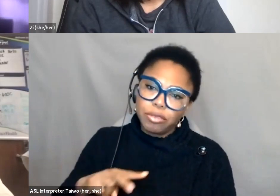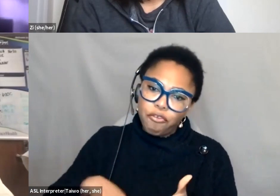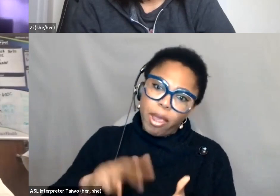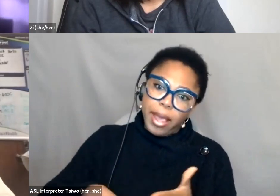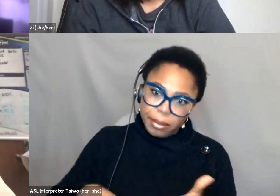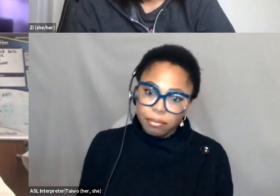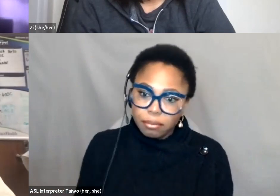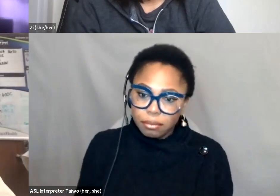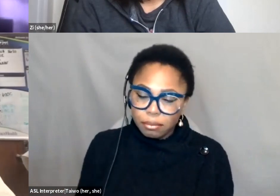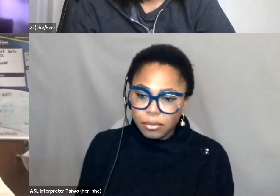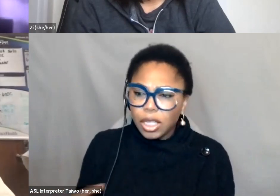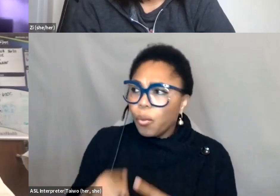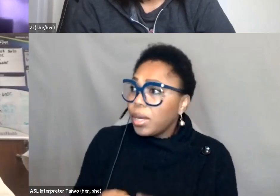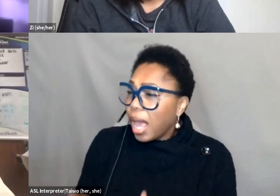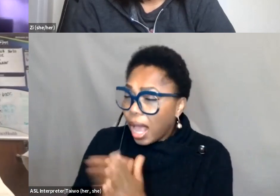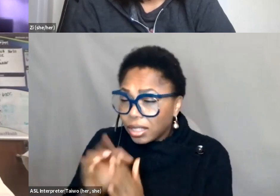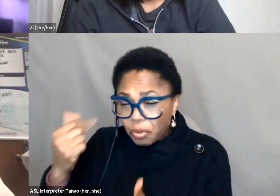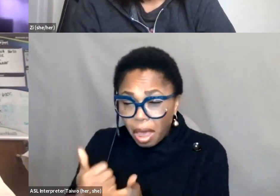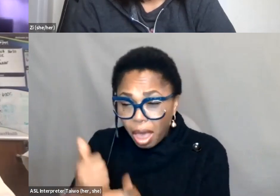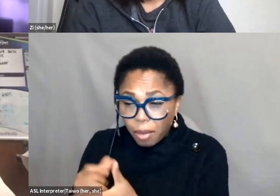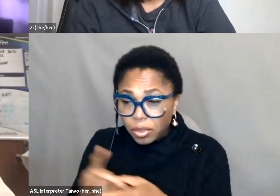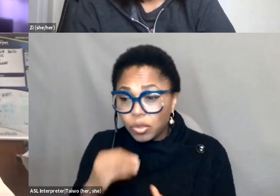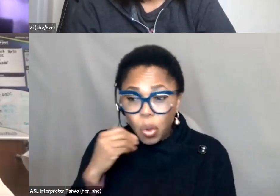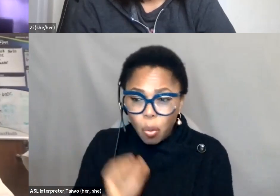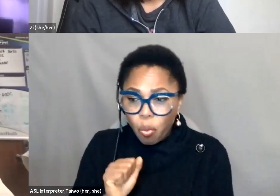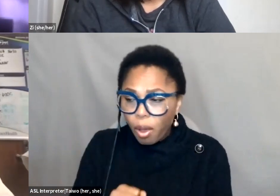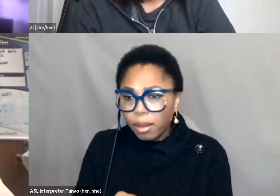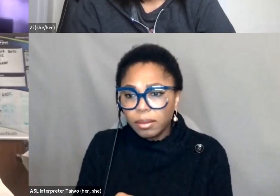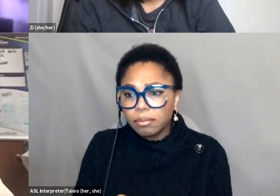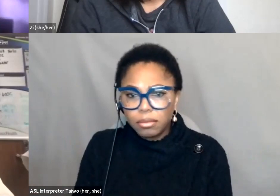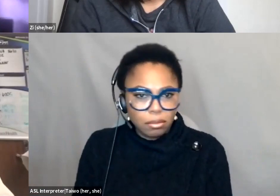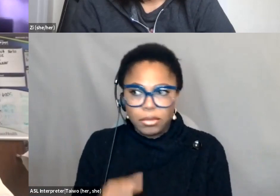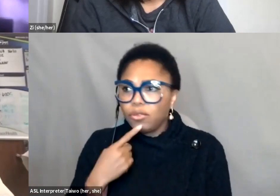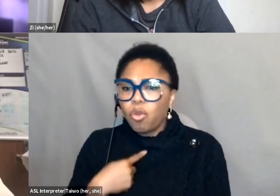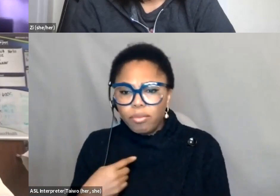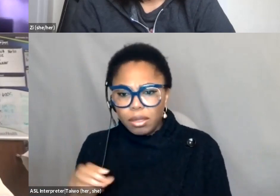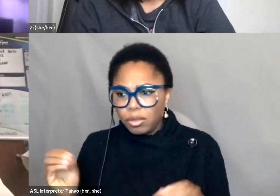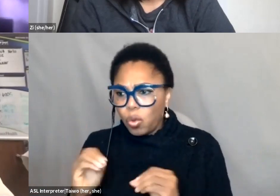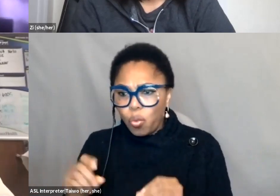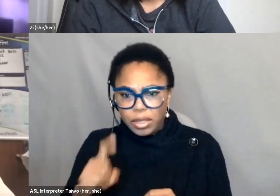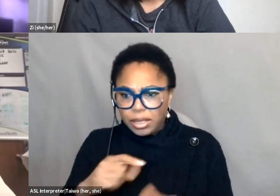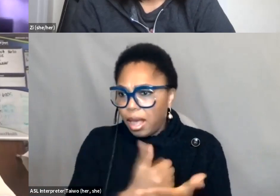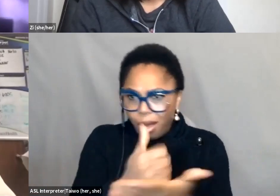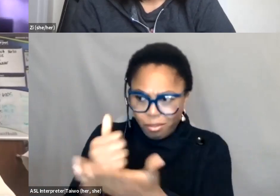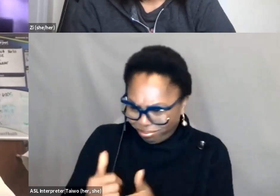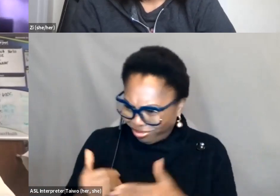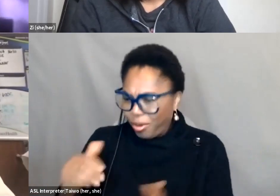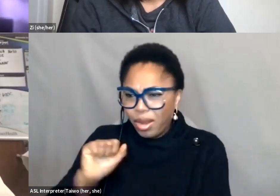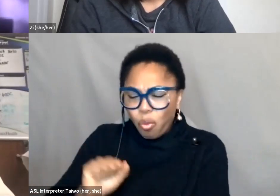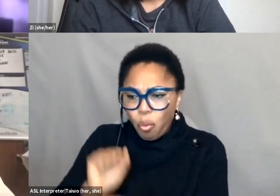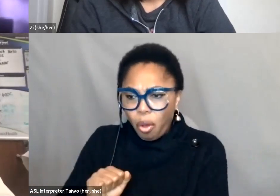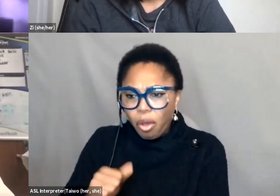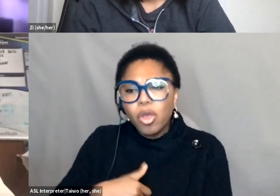text. When I asked for help on an assignment, I was told no one else needed help and shouldn't I get to work? I learned not